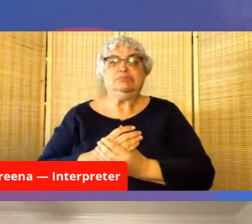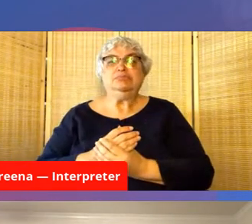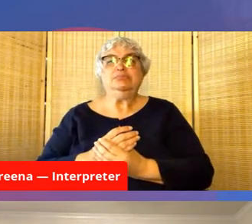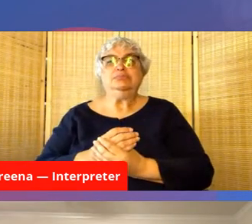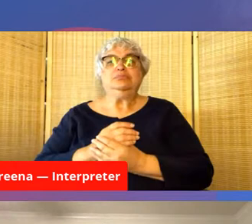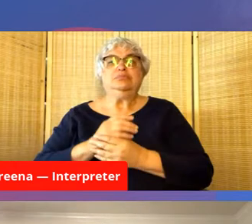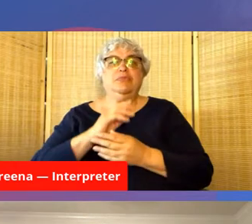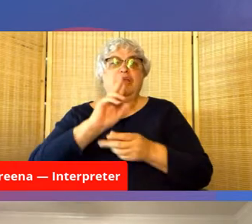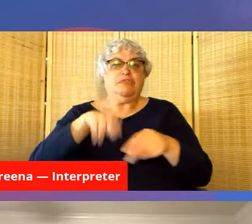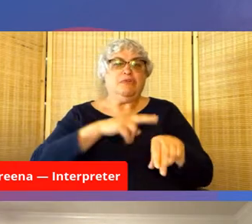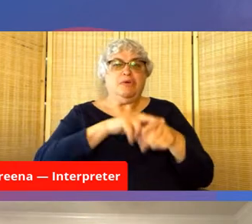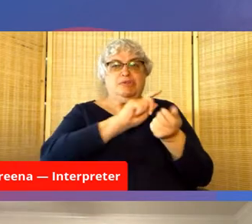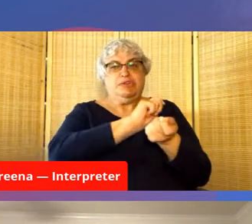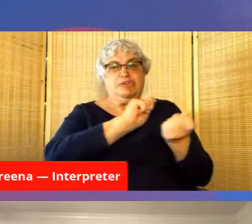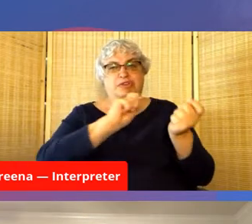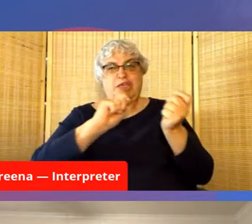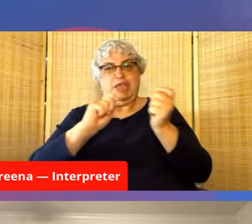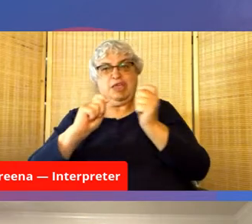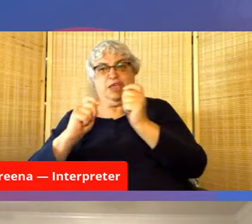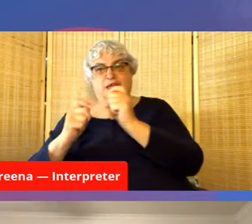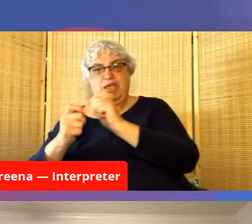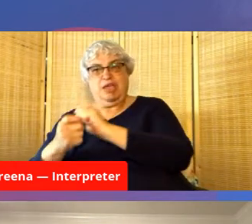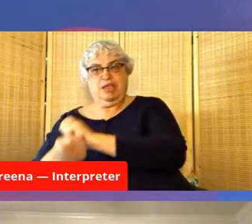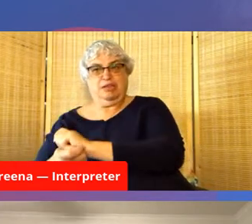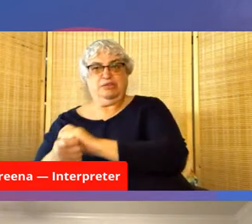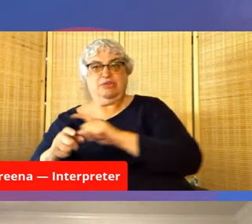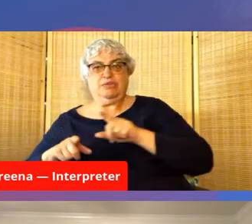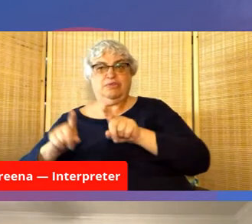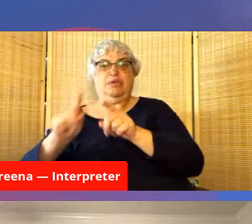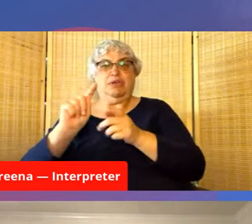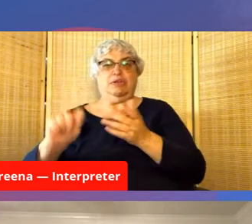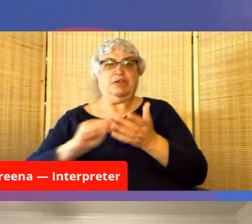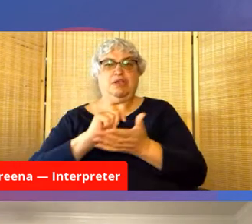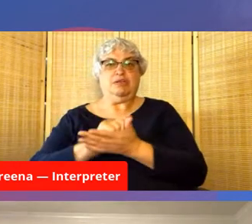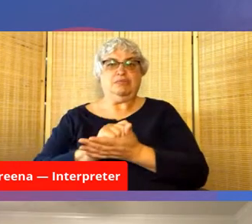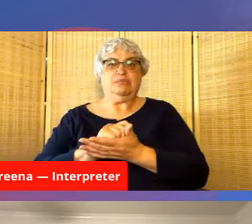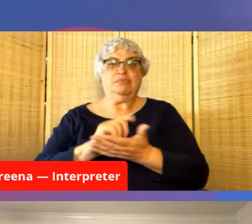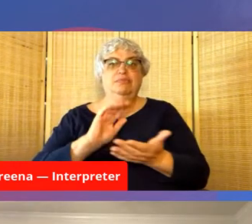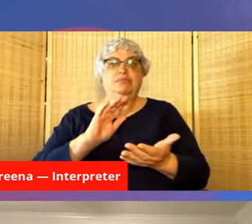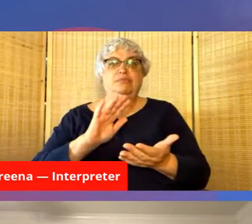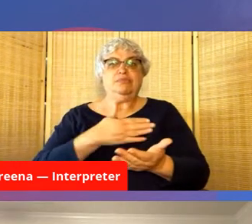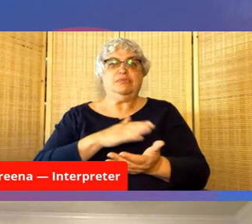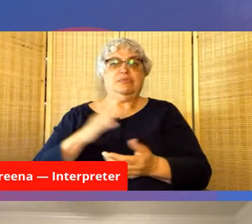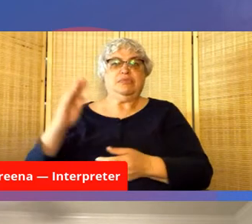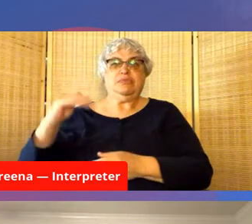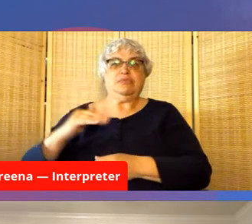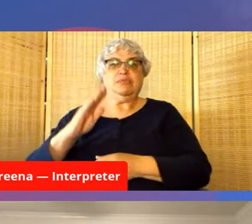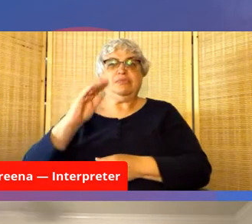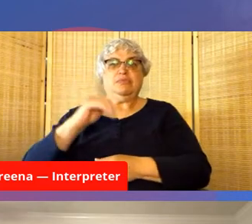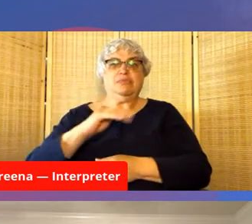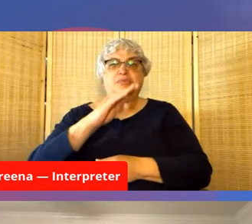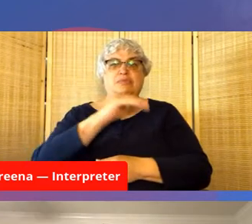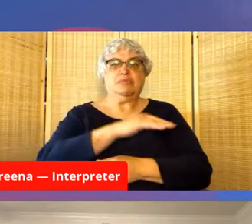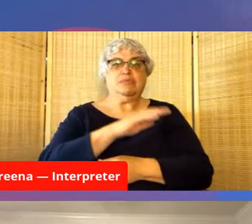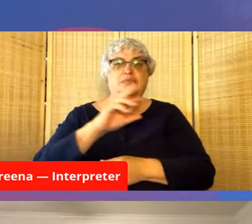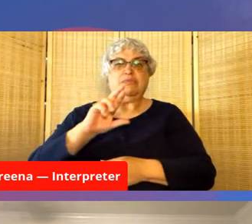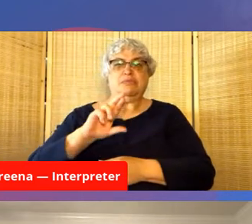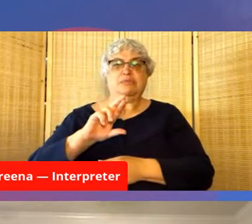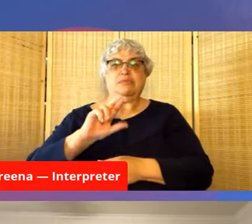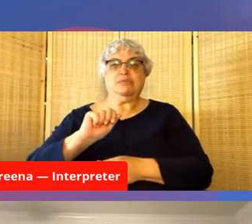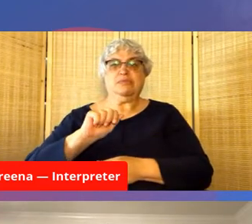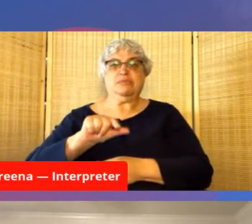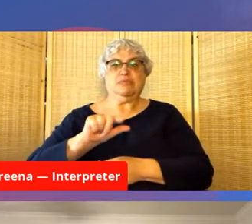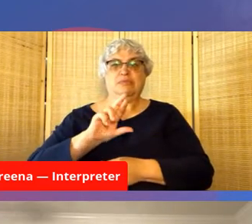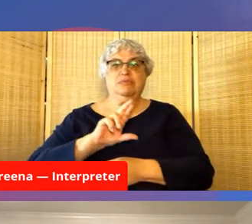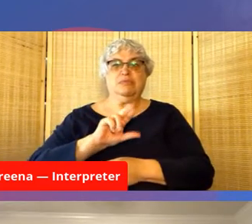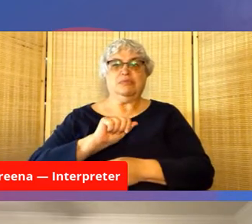but you know, what has happened is the melody in this music is called rag. We call it rag.